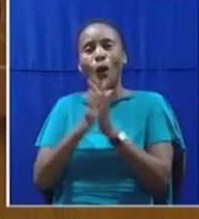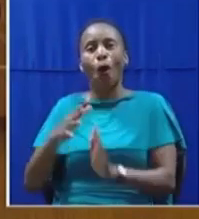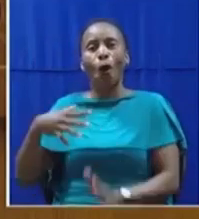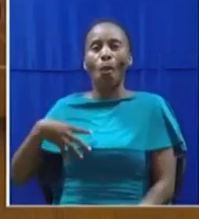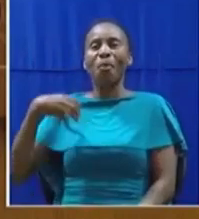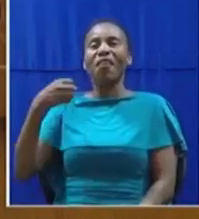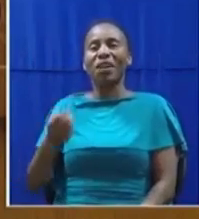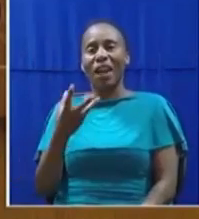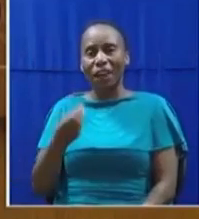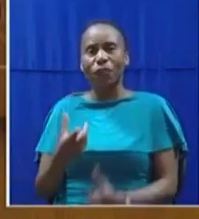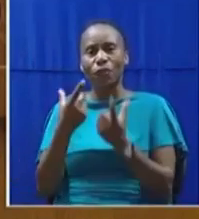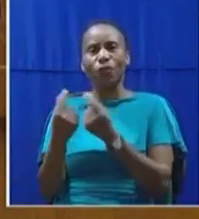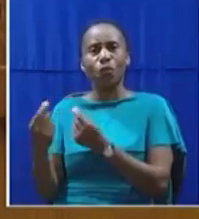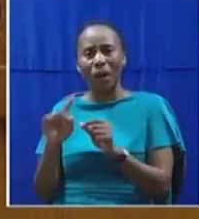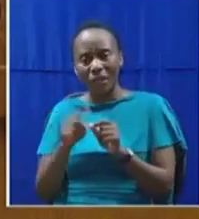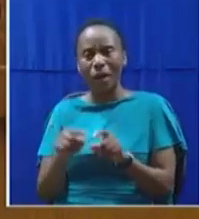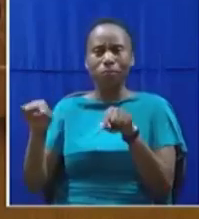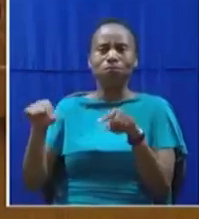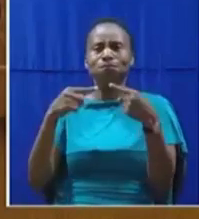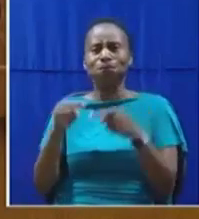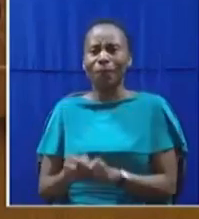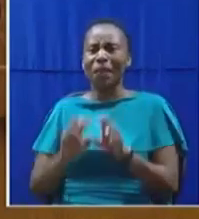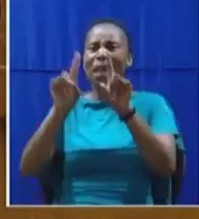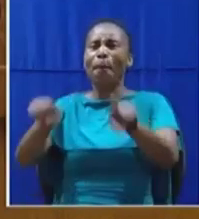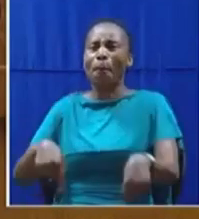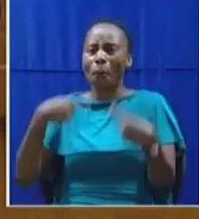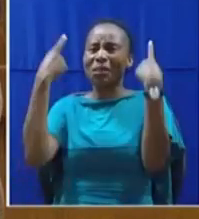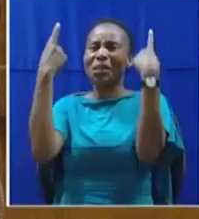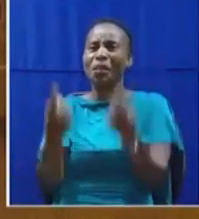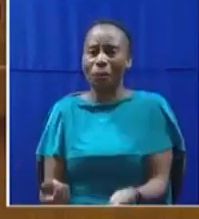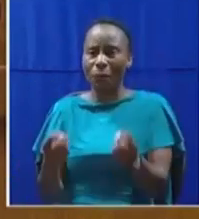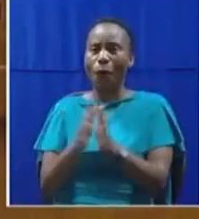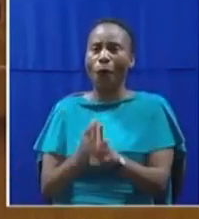engage in such an impossible and unachievable task?